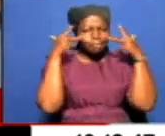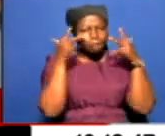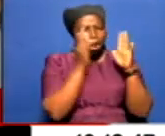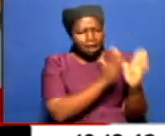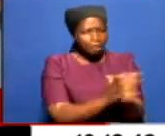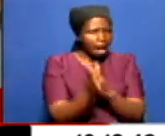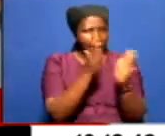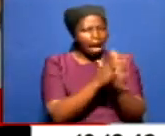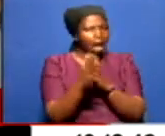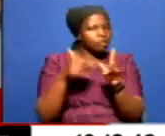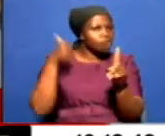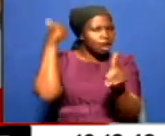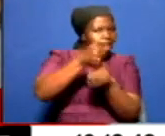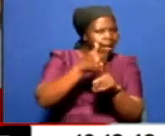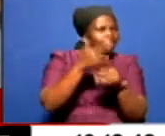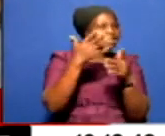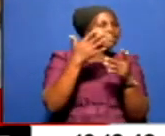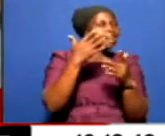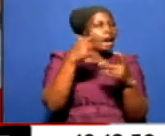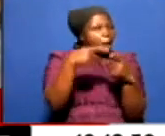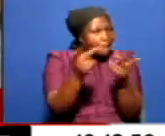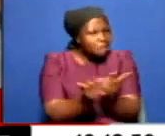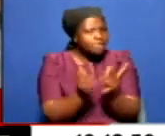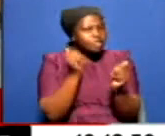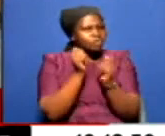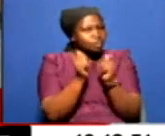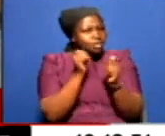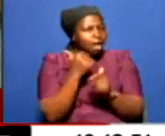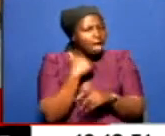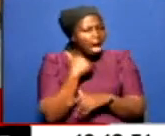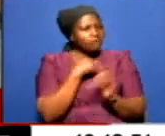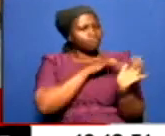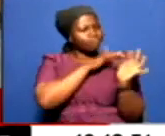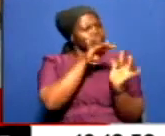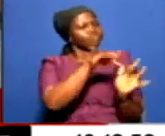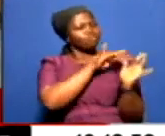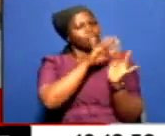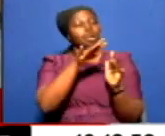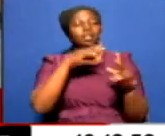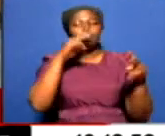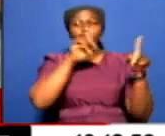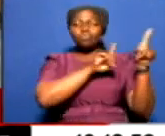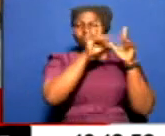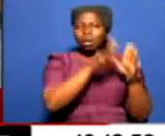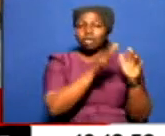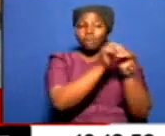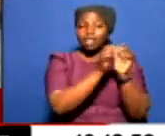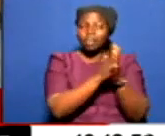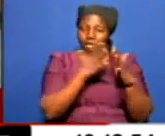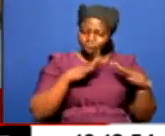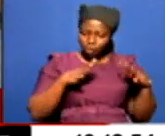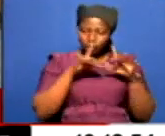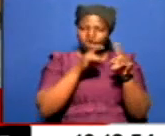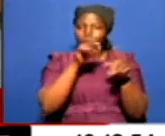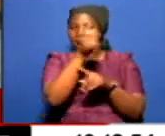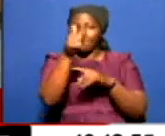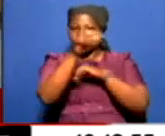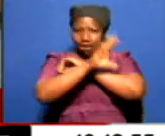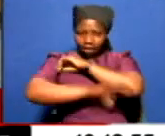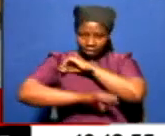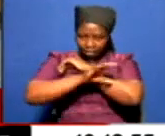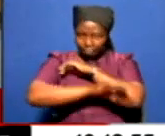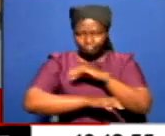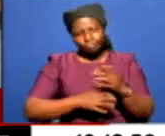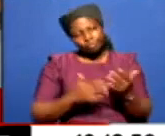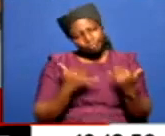attack on somewhere that is frequented by tourists and people from from other countries. Yes. What lessons